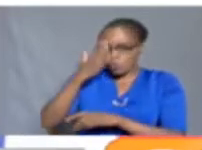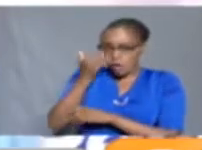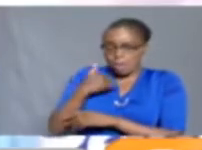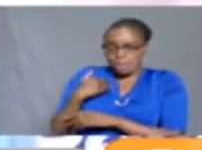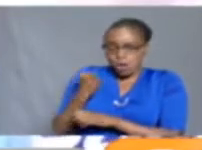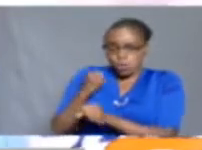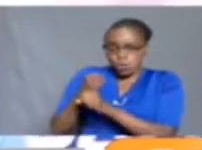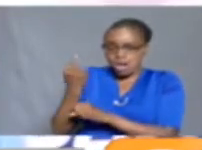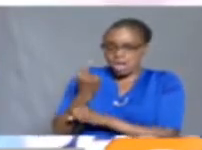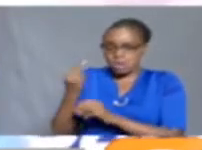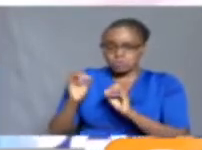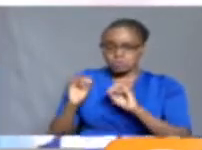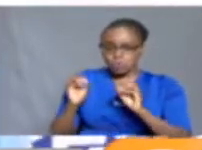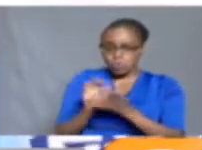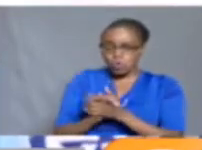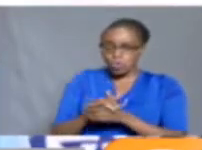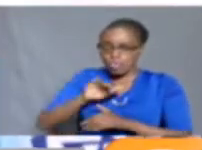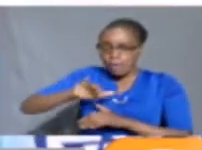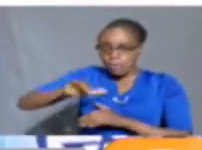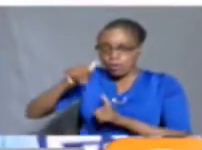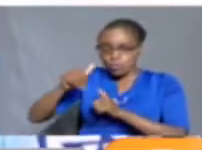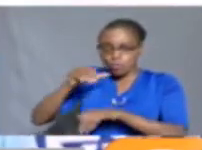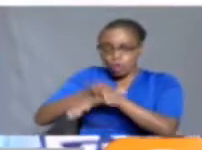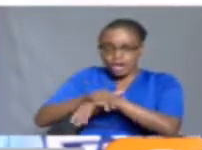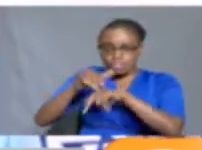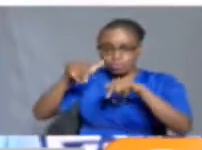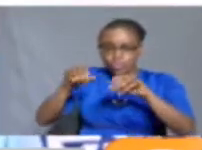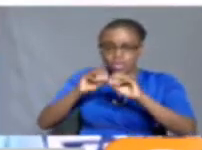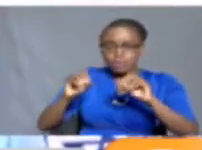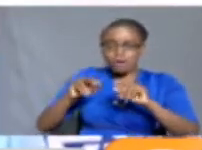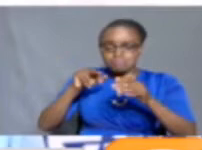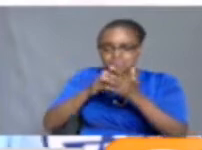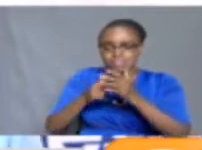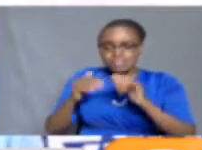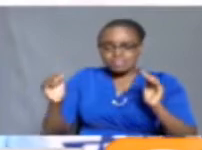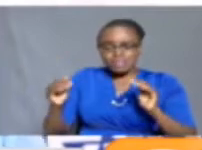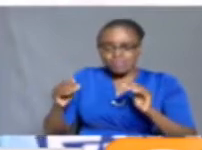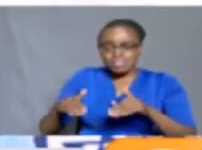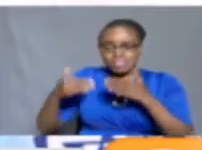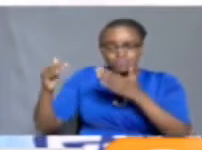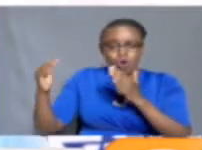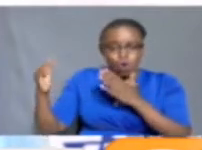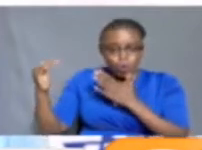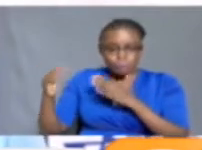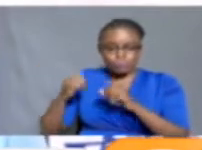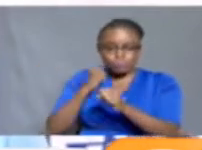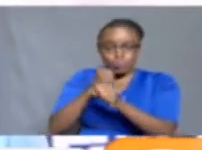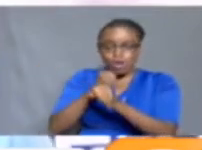work alone. Sasa jambo wamebaki wale ambao hawajapata kwa leo inawapa nguvu ya kufanya bidii na kwangu